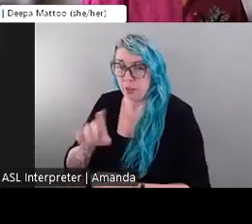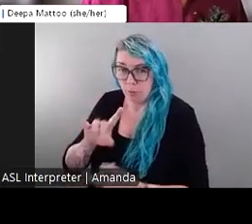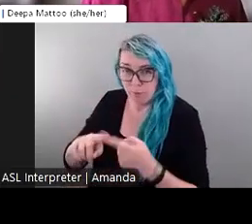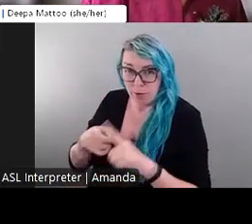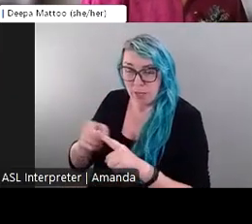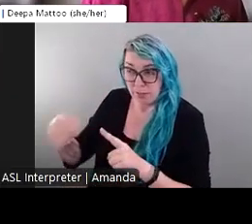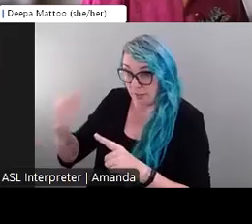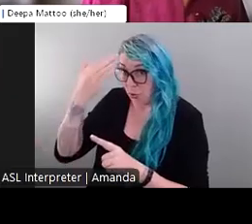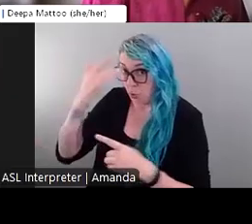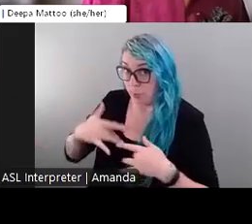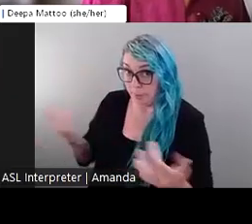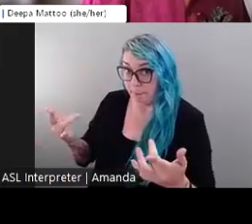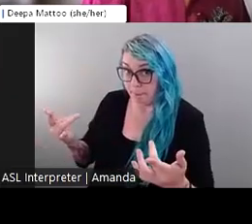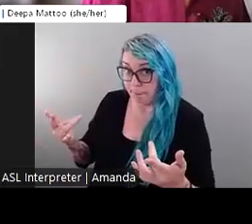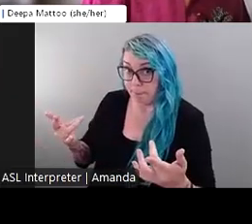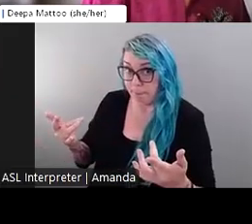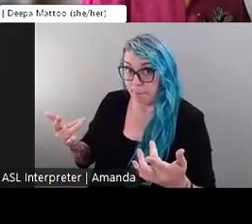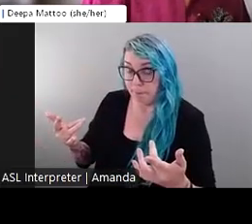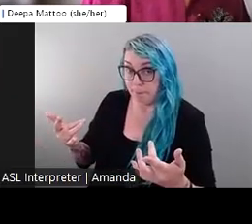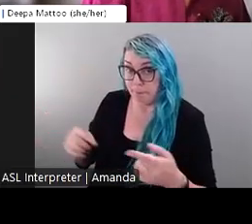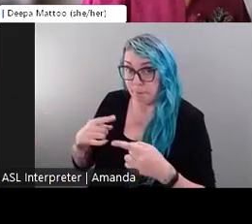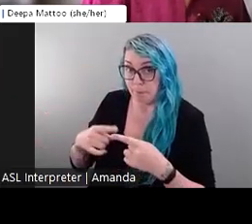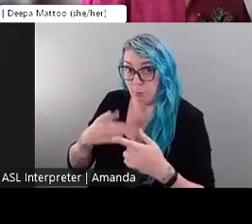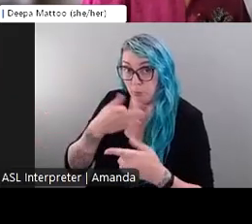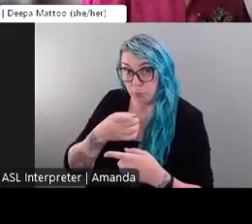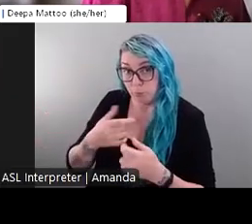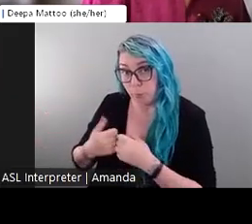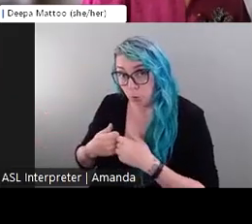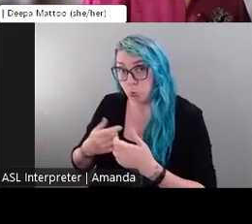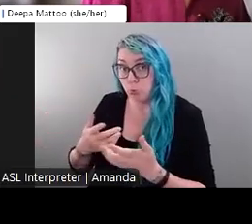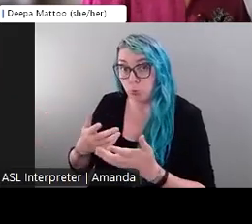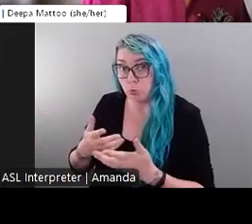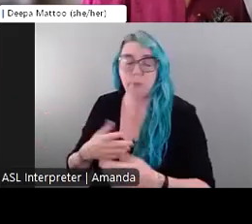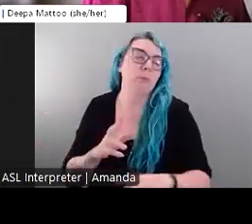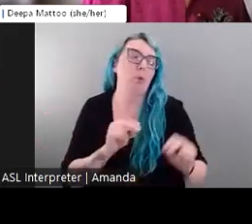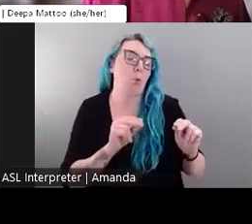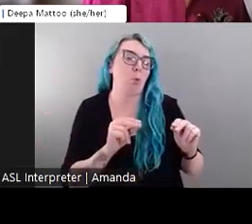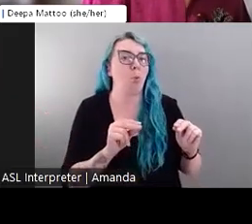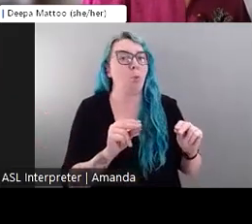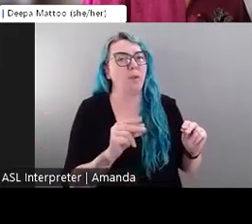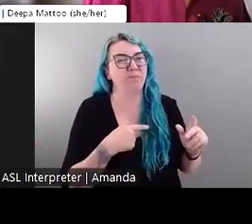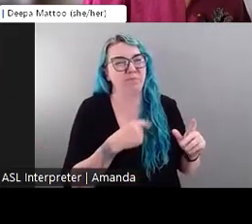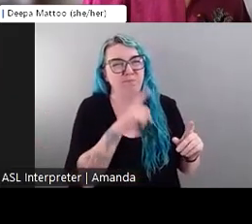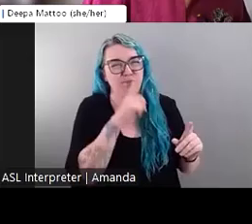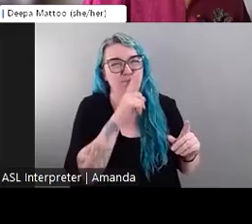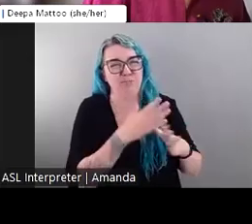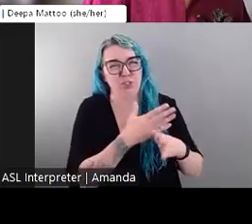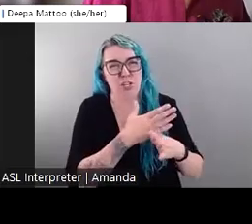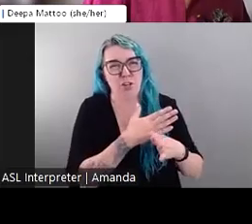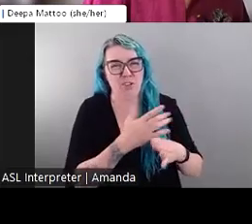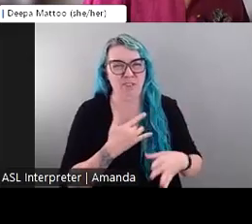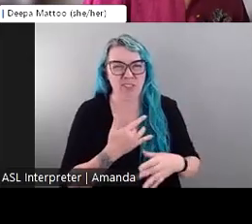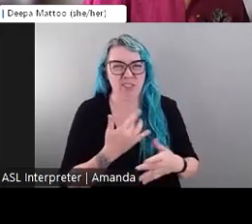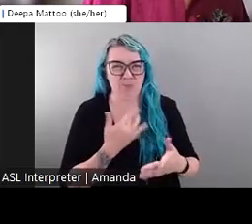about your situation? No, I don't, yeah, I didn't really want to share it because I feel kind